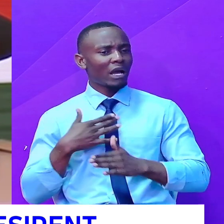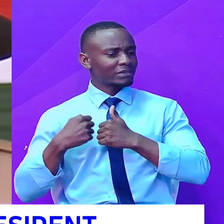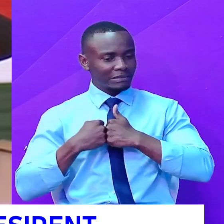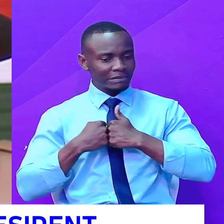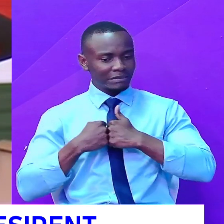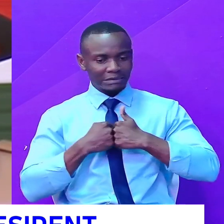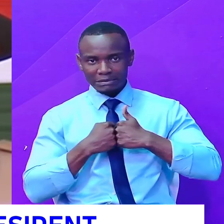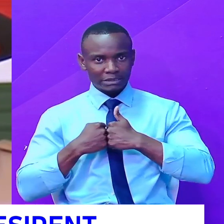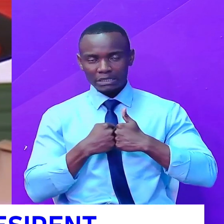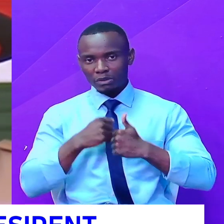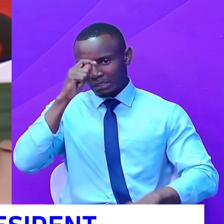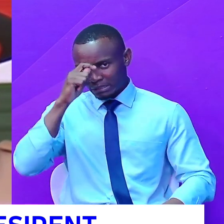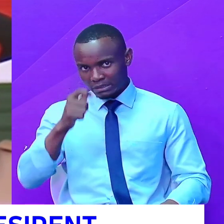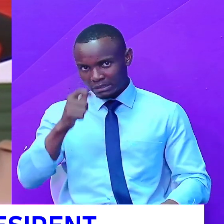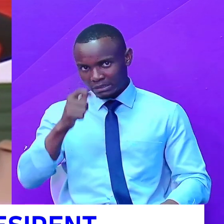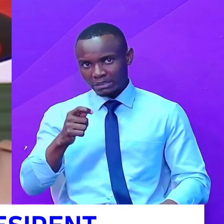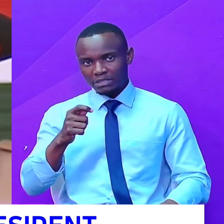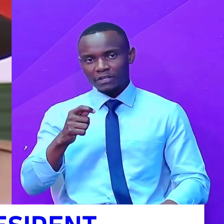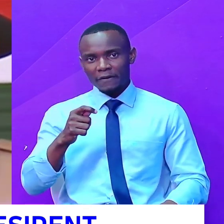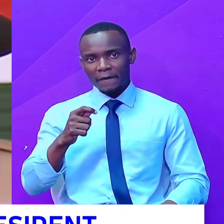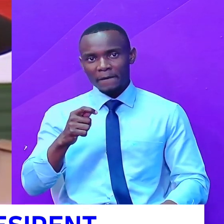and justice too long delayed.